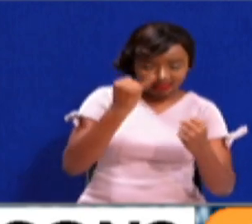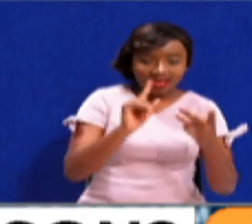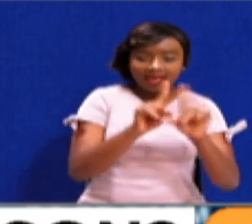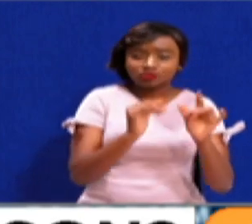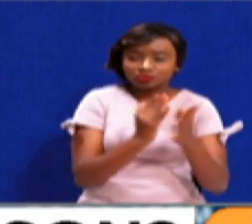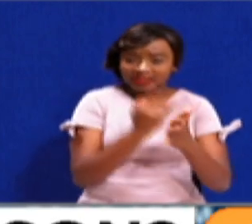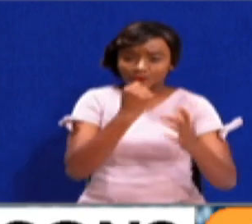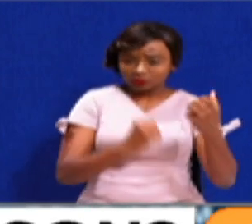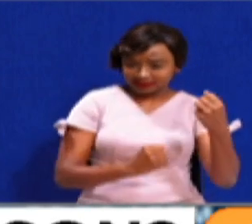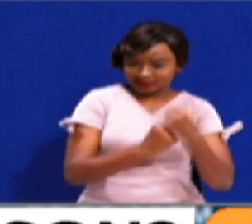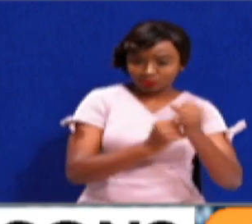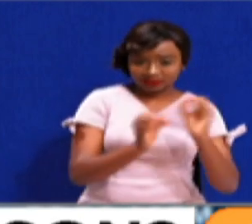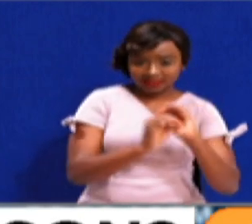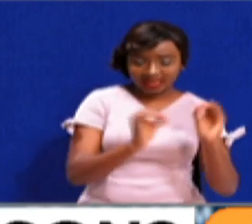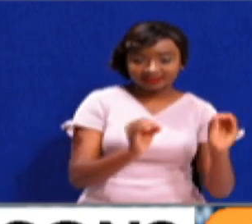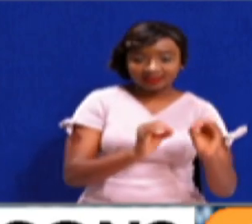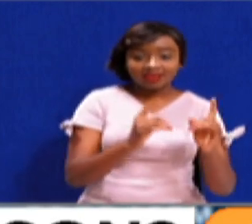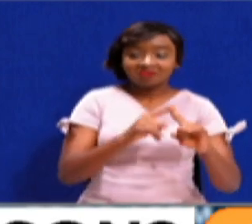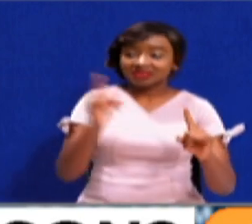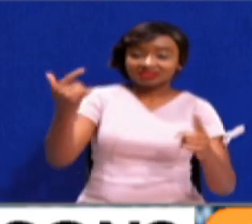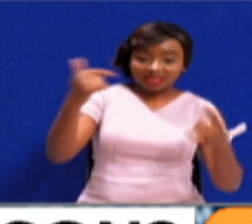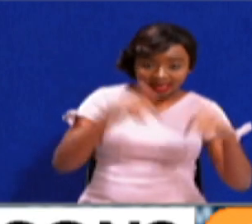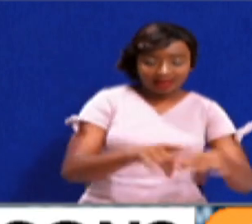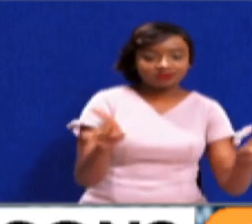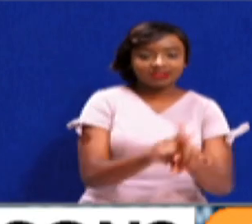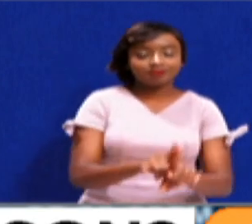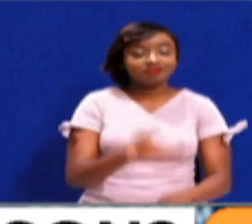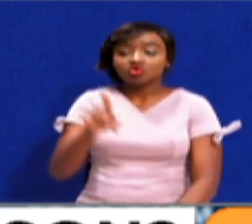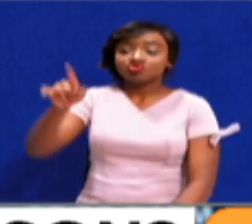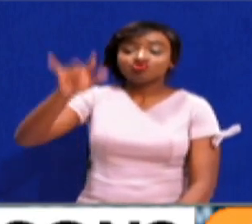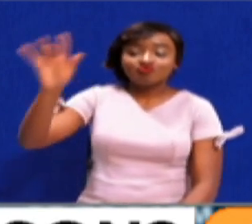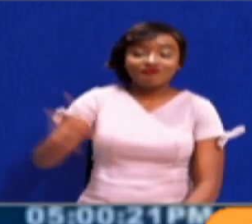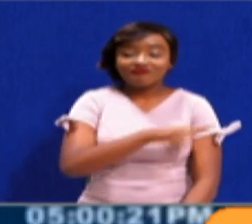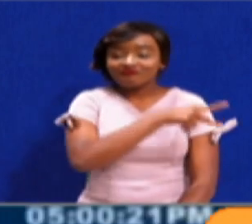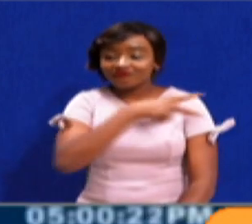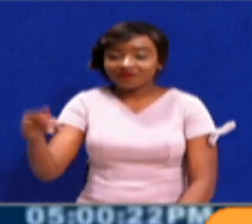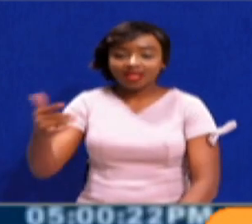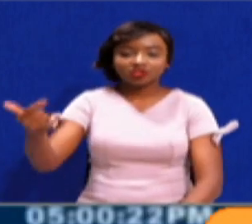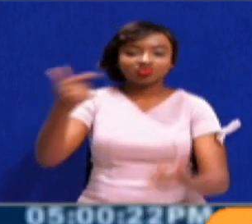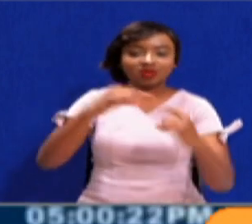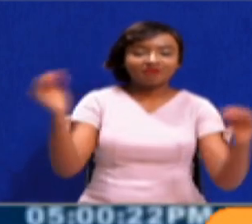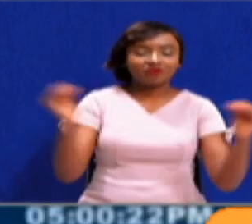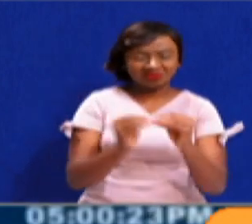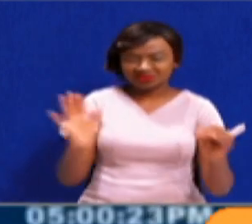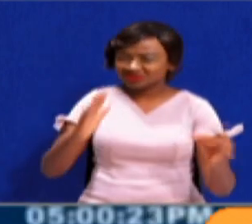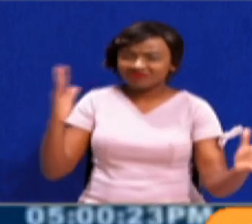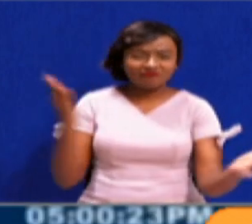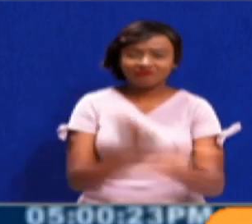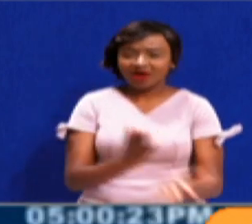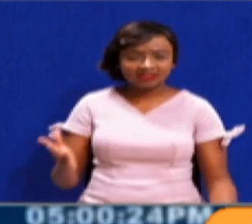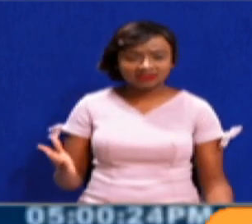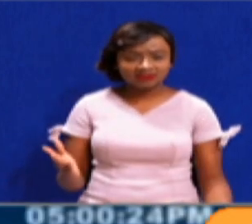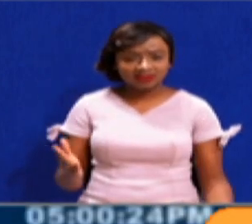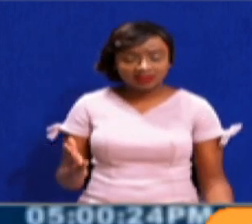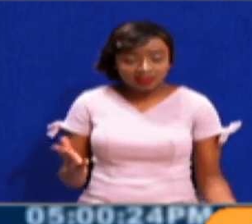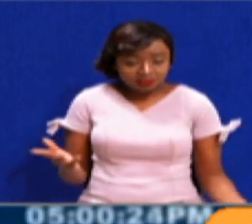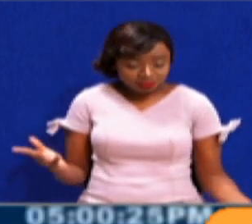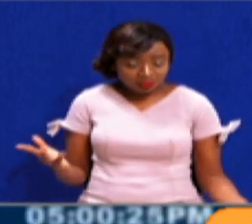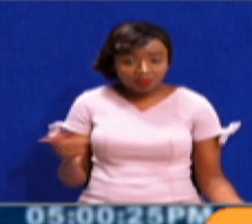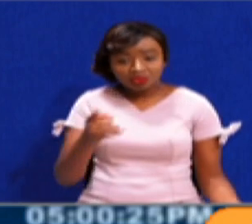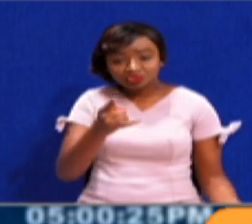party, attended. You refused to attend the parliamentary group meeting. Yeah, it's a fact. So therefore,